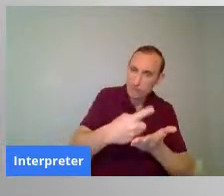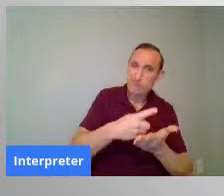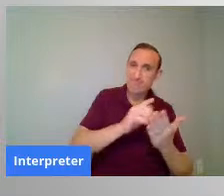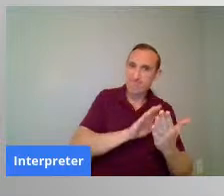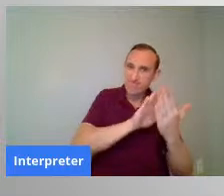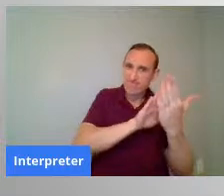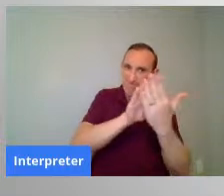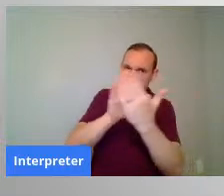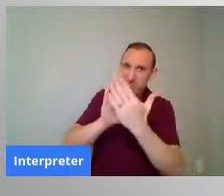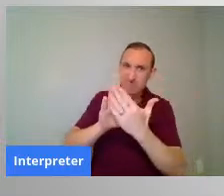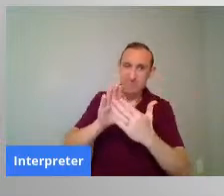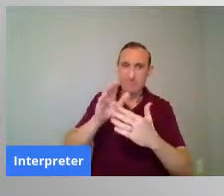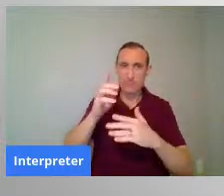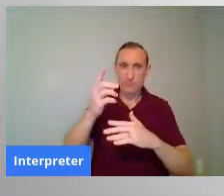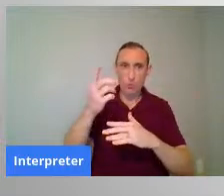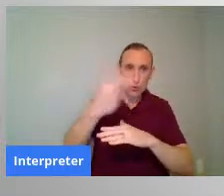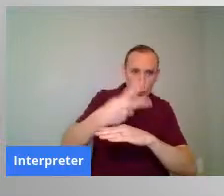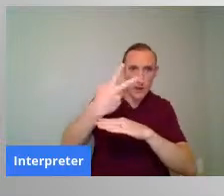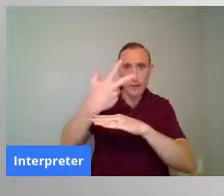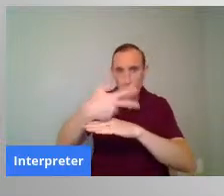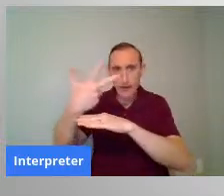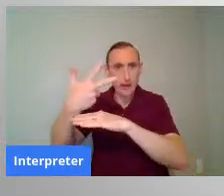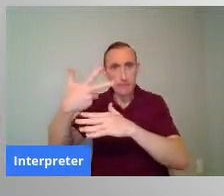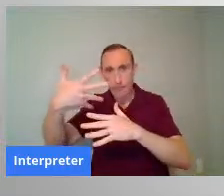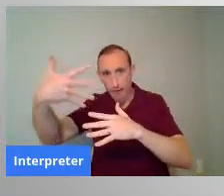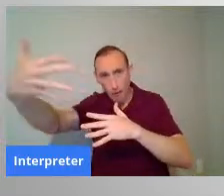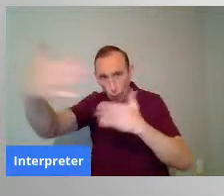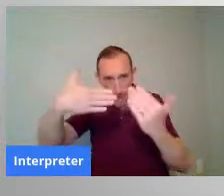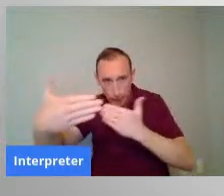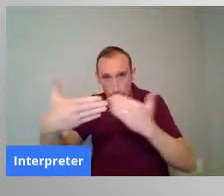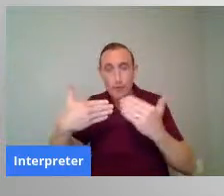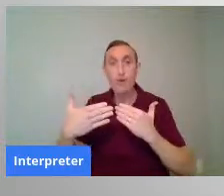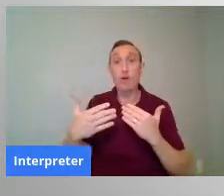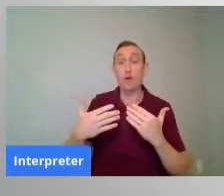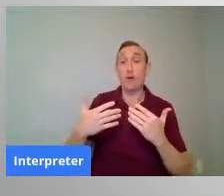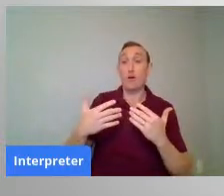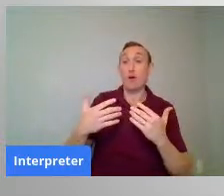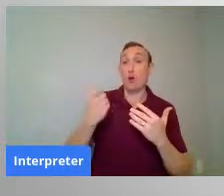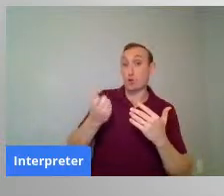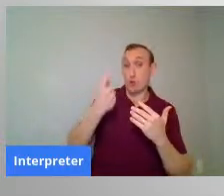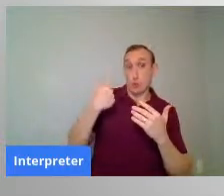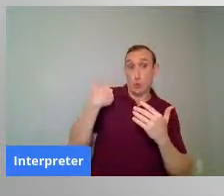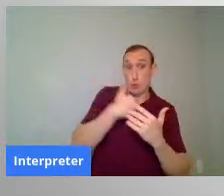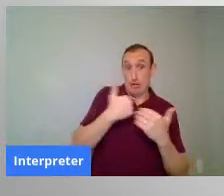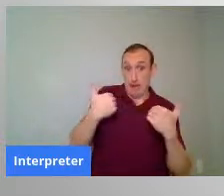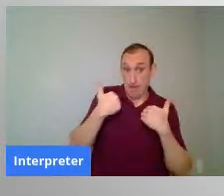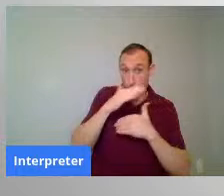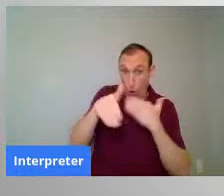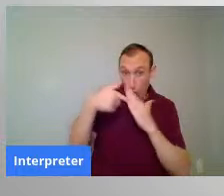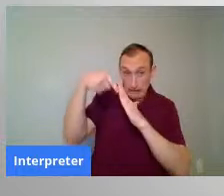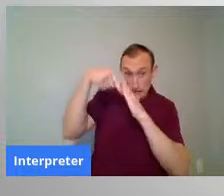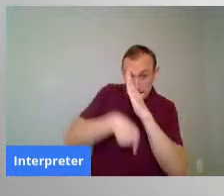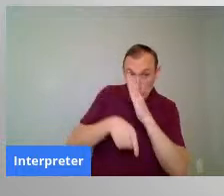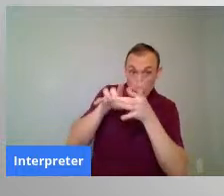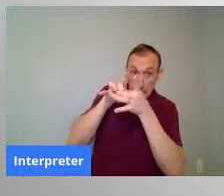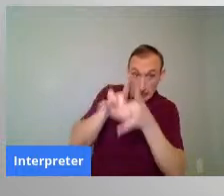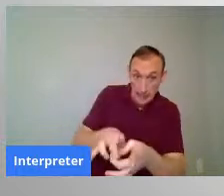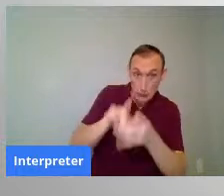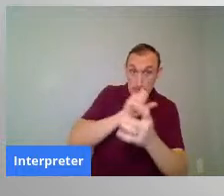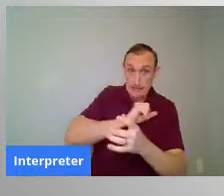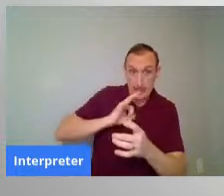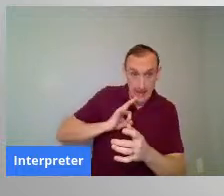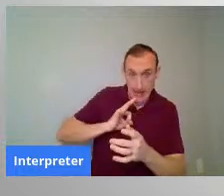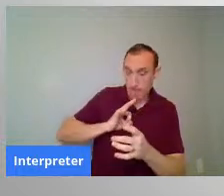we don't necessarily have all of those, always have all of the details as it relates to staffing. So Dr. Anderson,